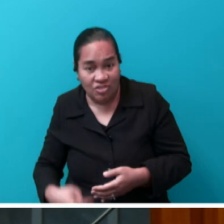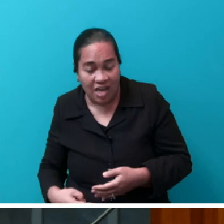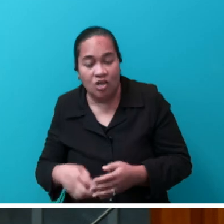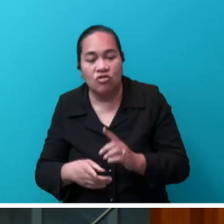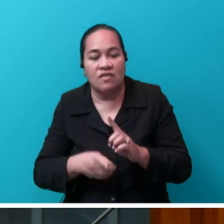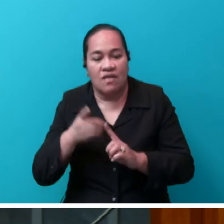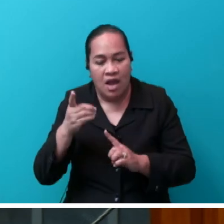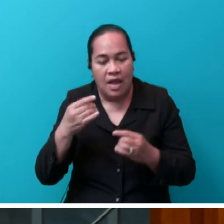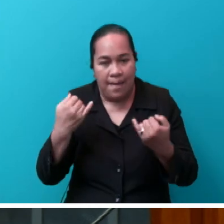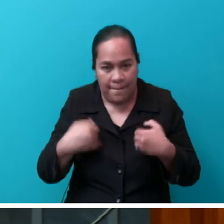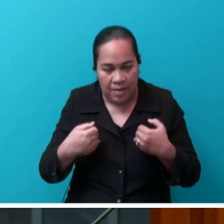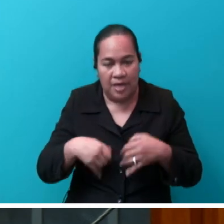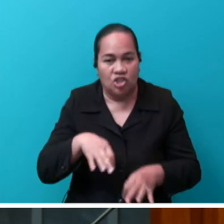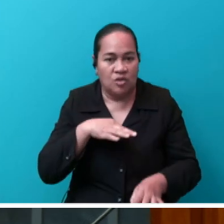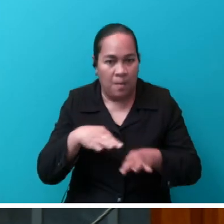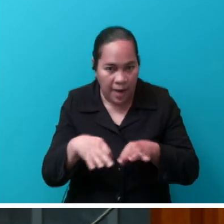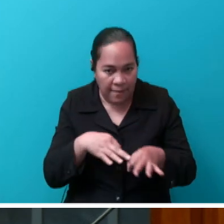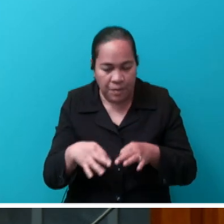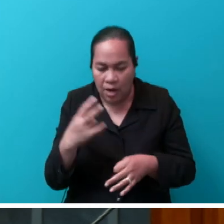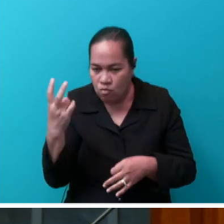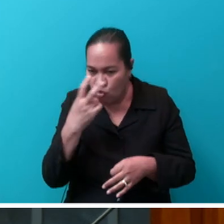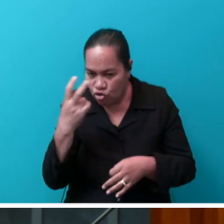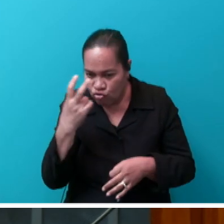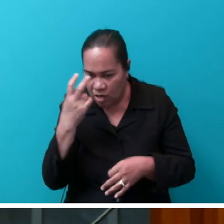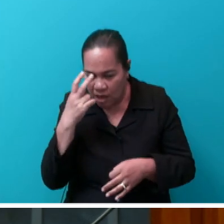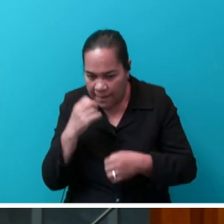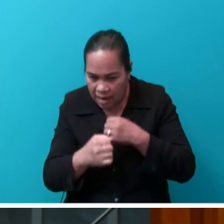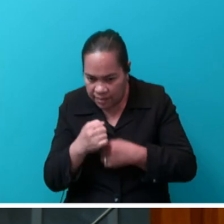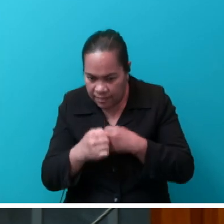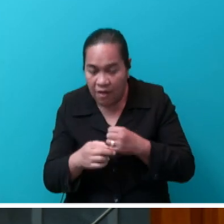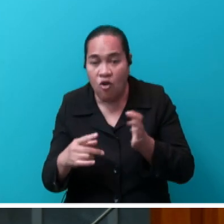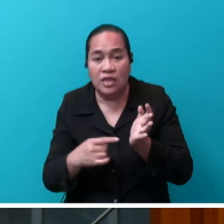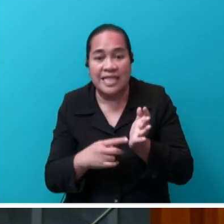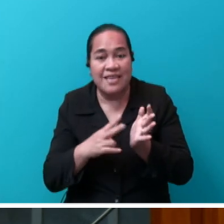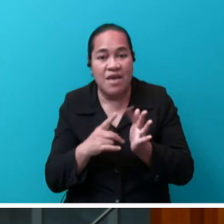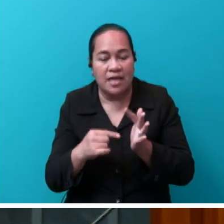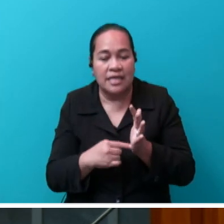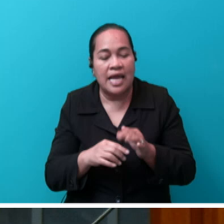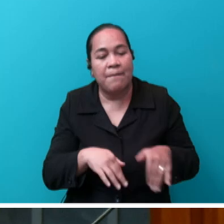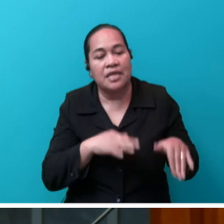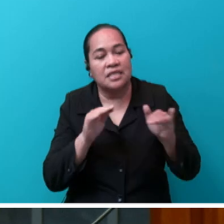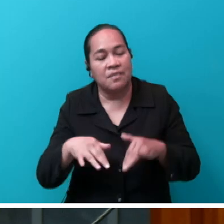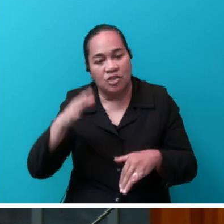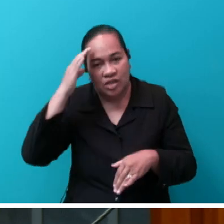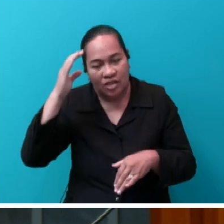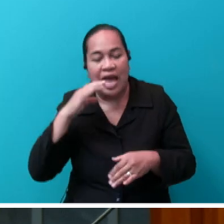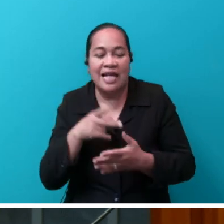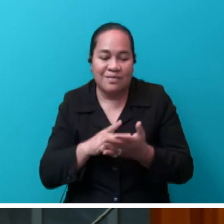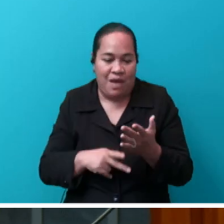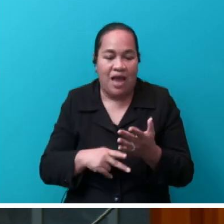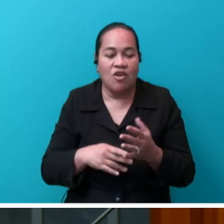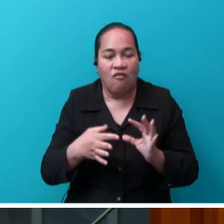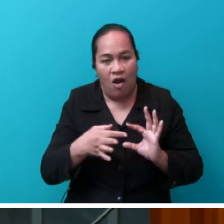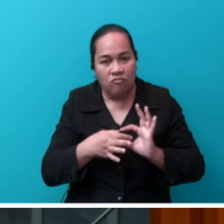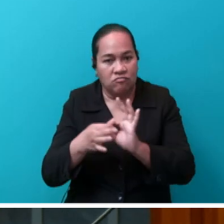an implementation plan and monitoring mechanism for TVET systems in participating countries as part of the Tianjin